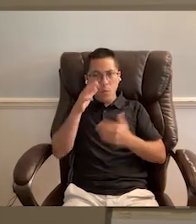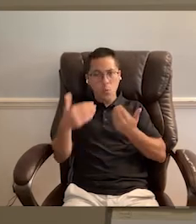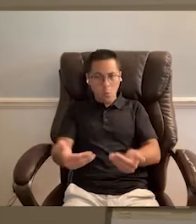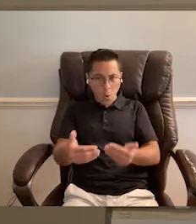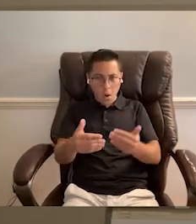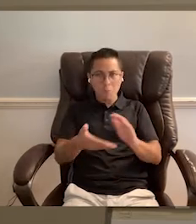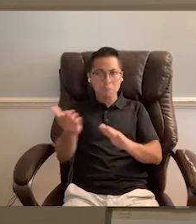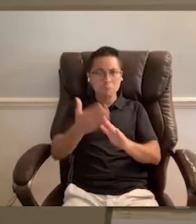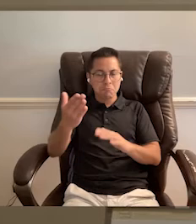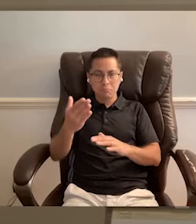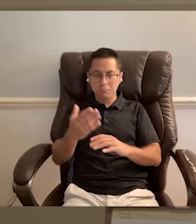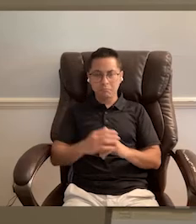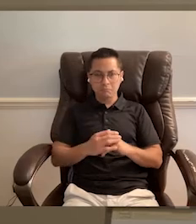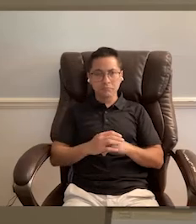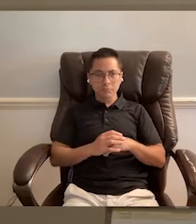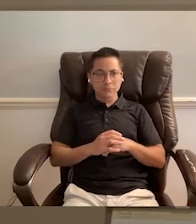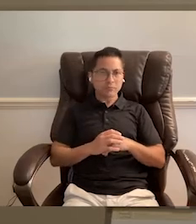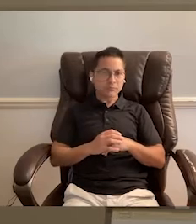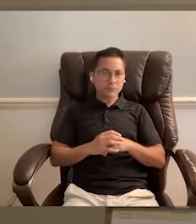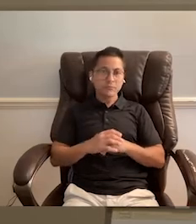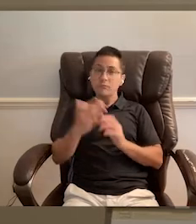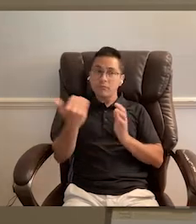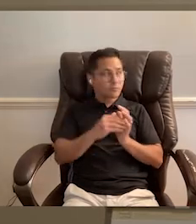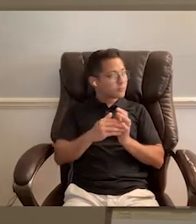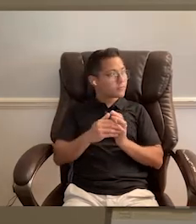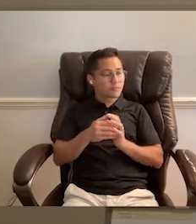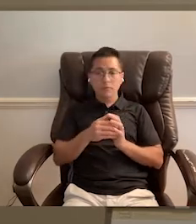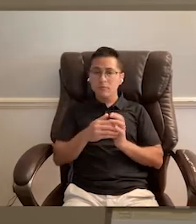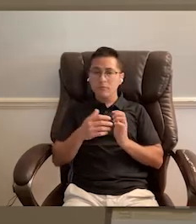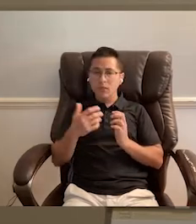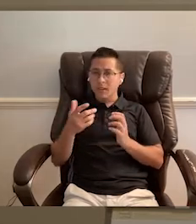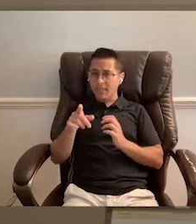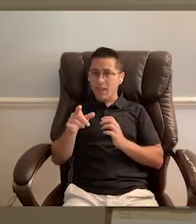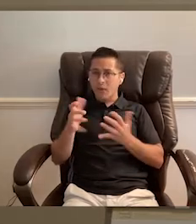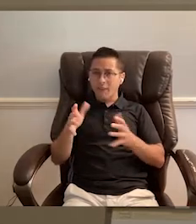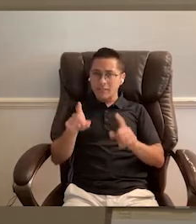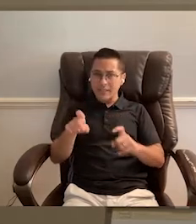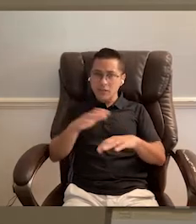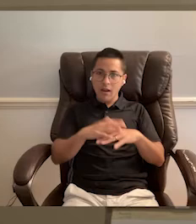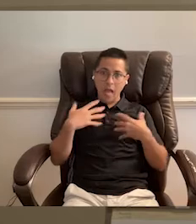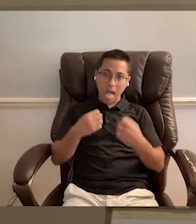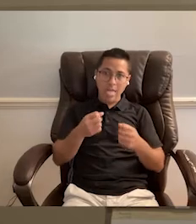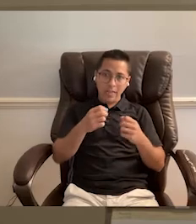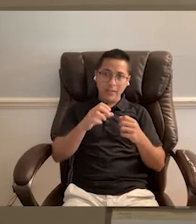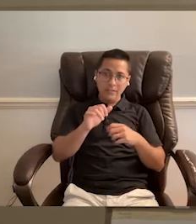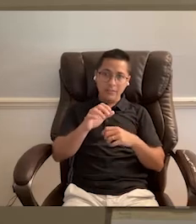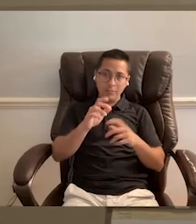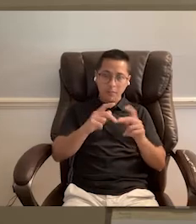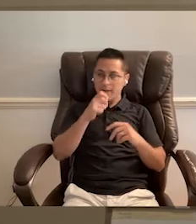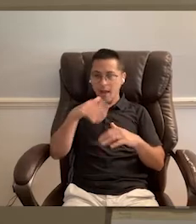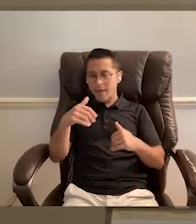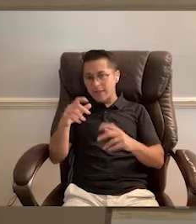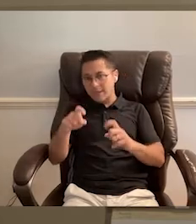right location, or right angle or right approach. So we have used artificial intelligence here to figure out where's the best place